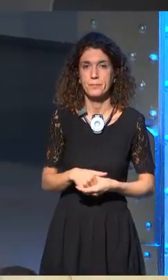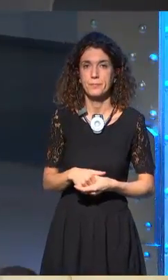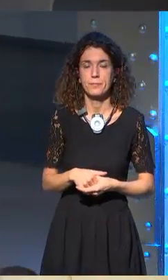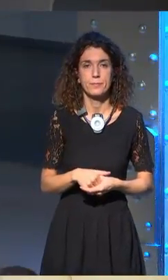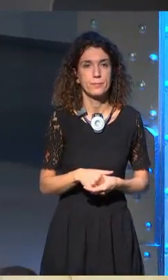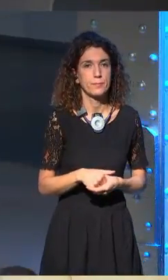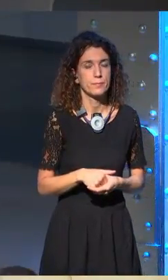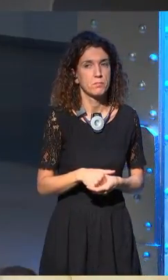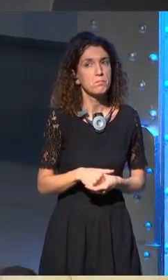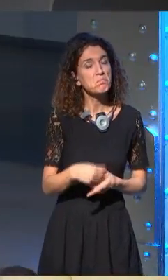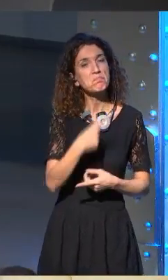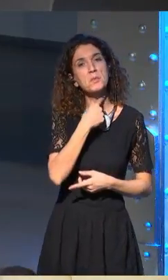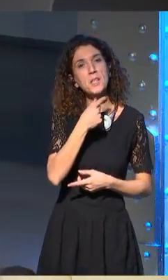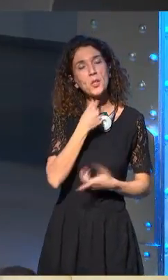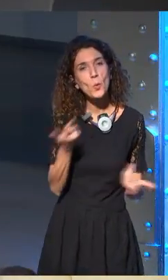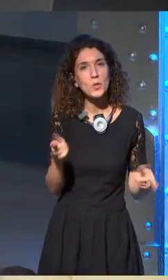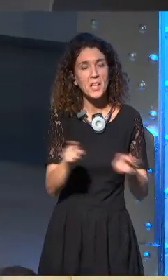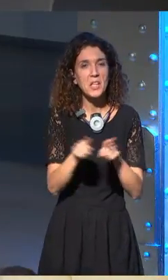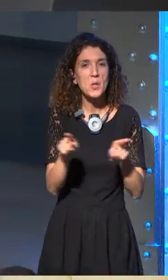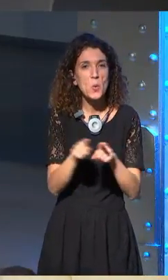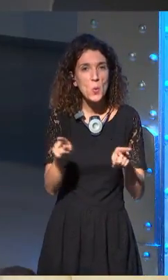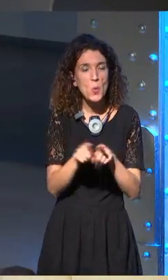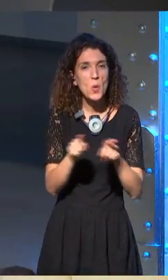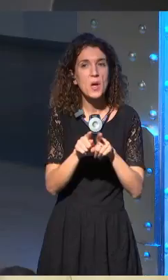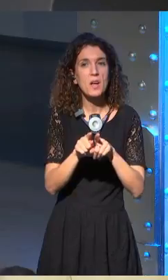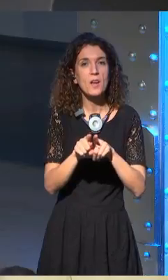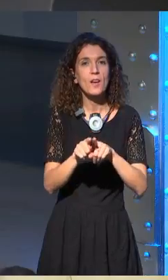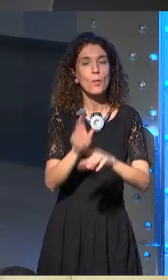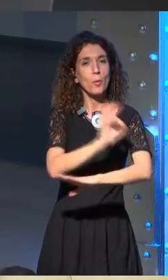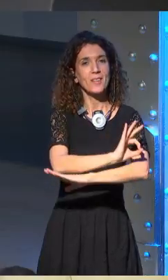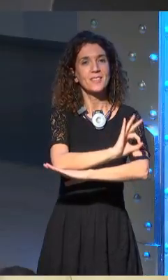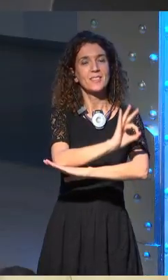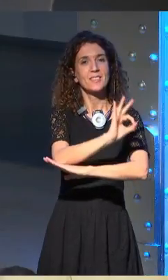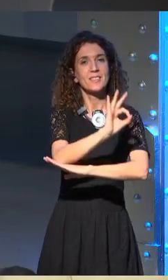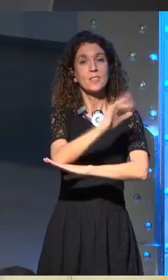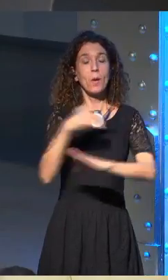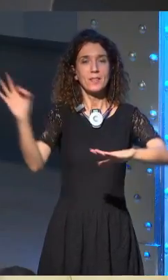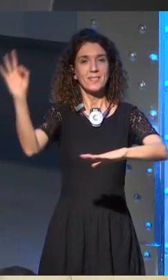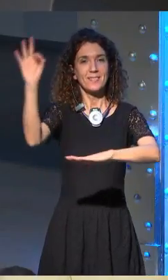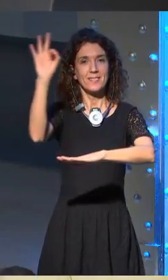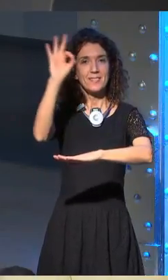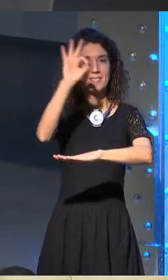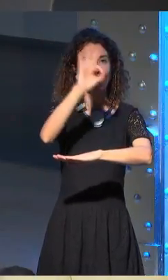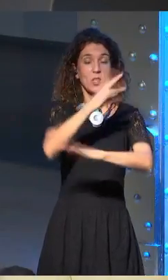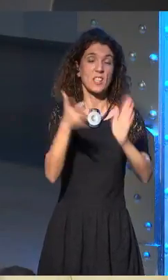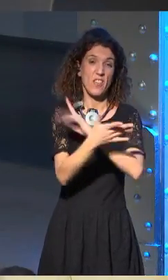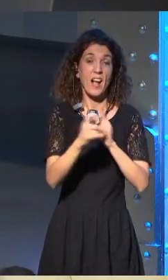I like sunrises and sunsets. I prefer the sunsets to the sunrises because you don't have to get up as early.